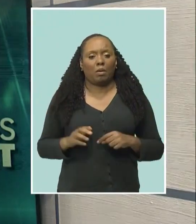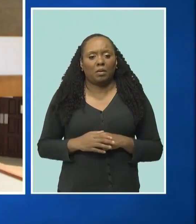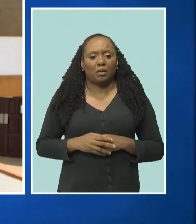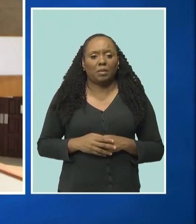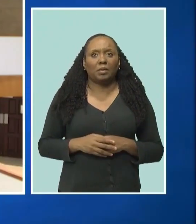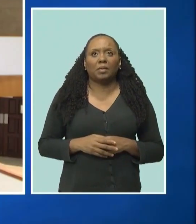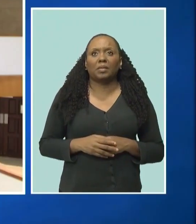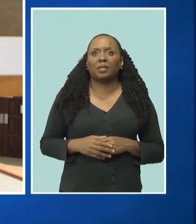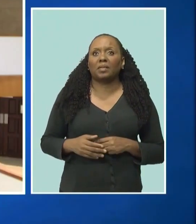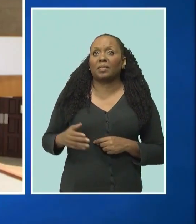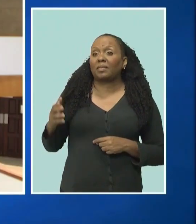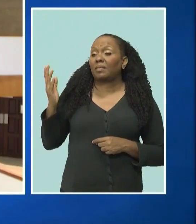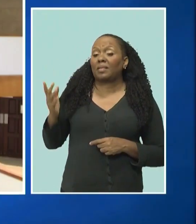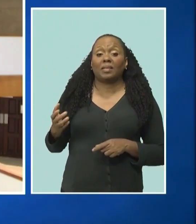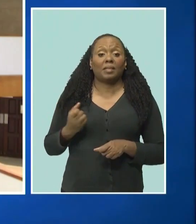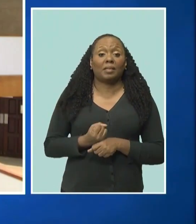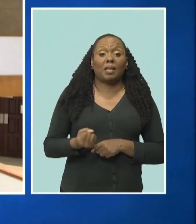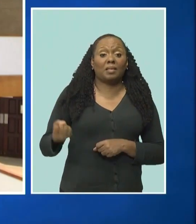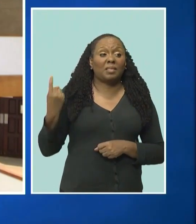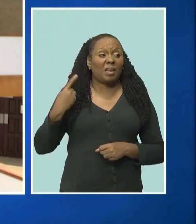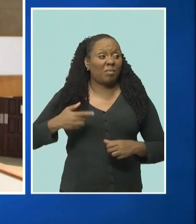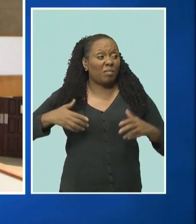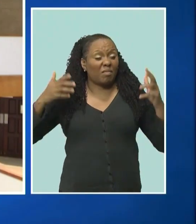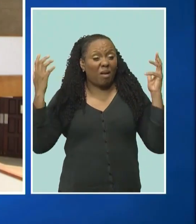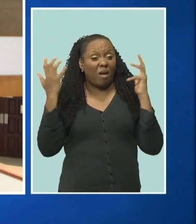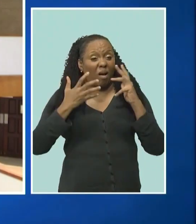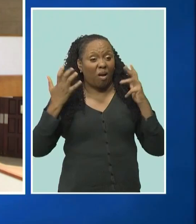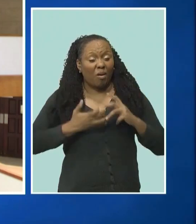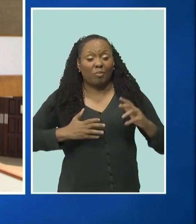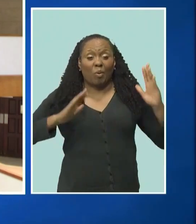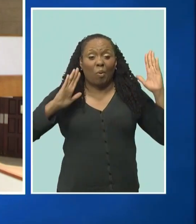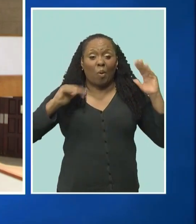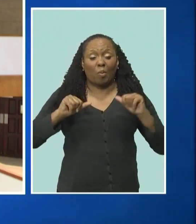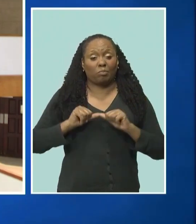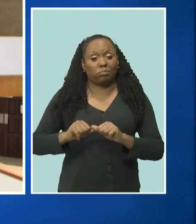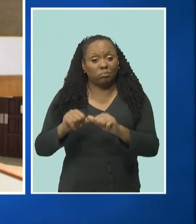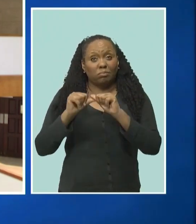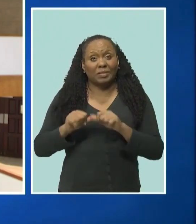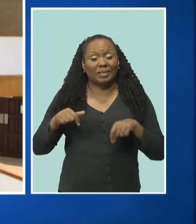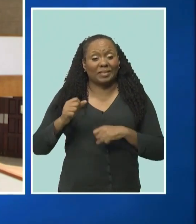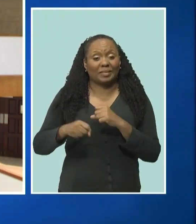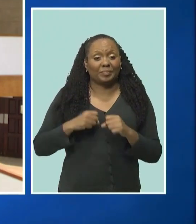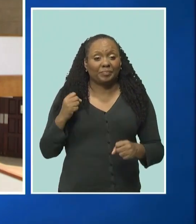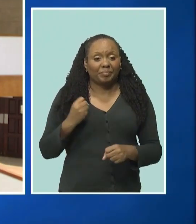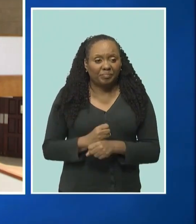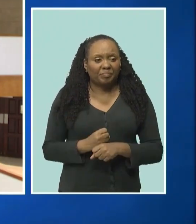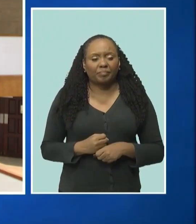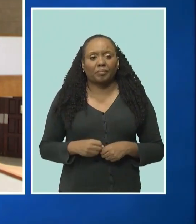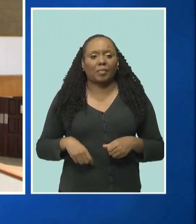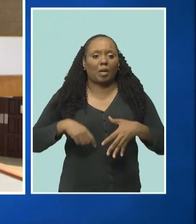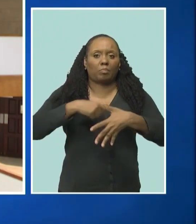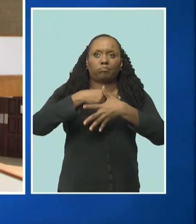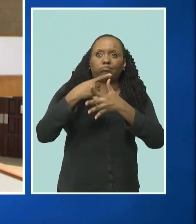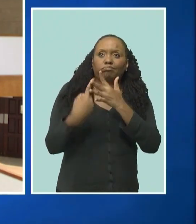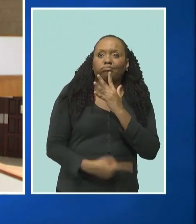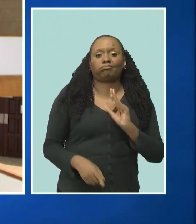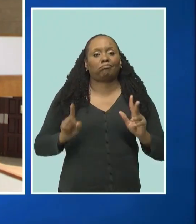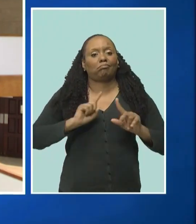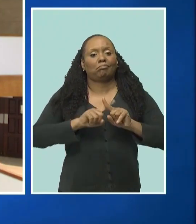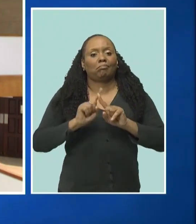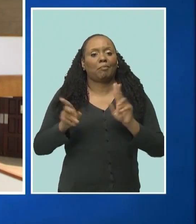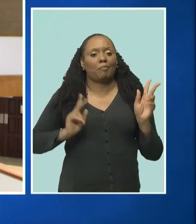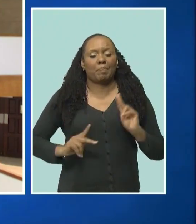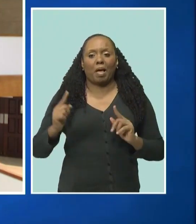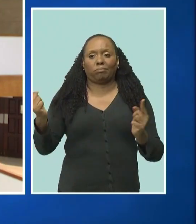Last year was awesome. We're hoping to continue that this year. Last year was awesome. We had a wide range of persons coming in from the